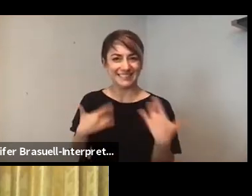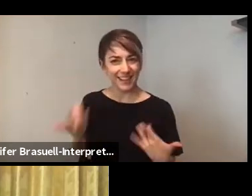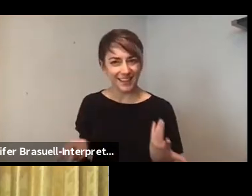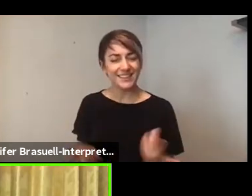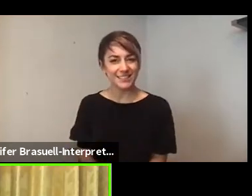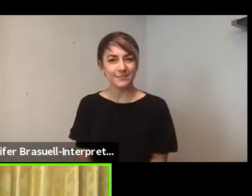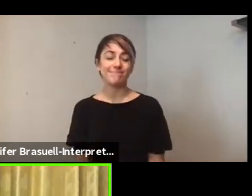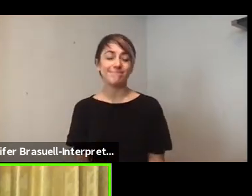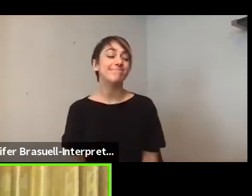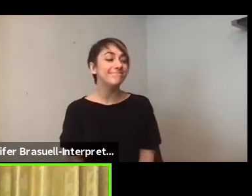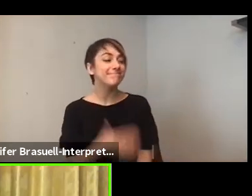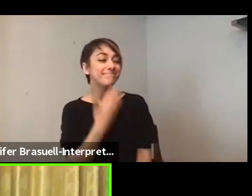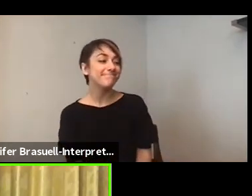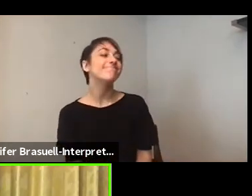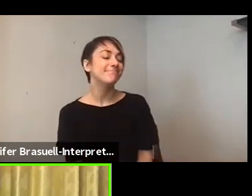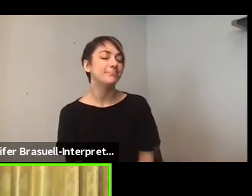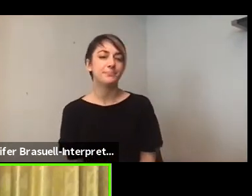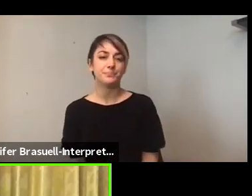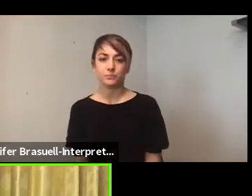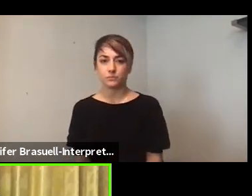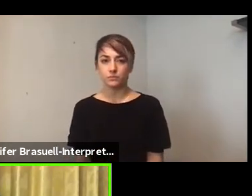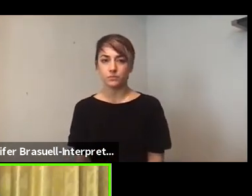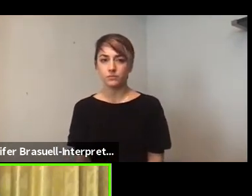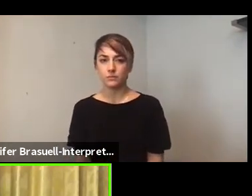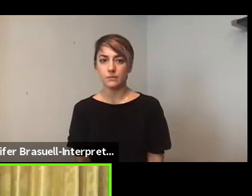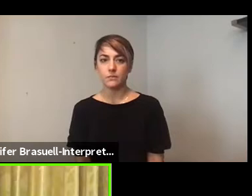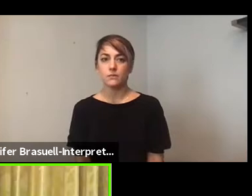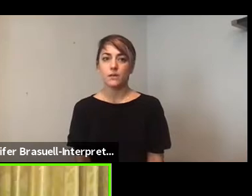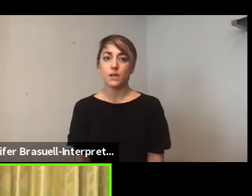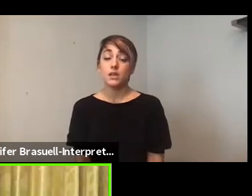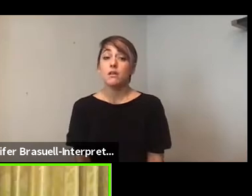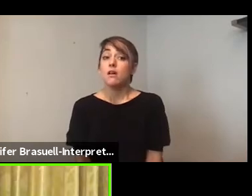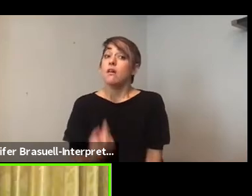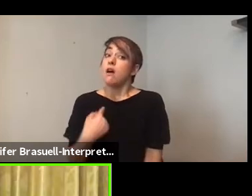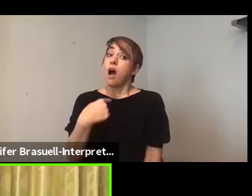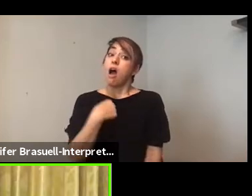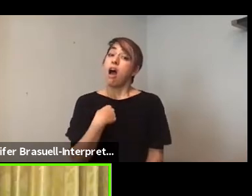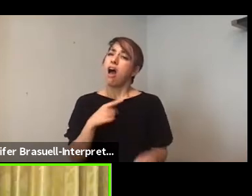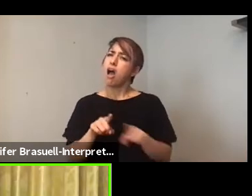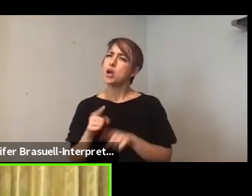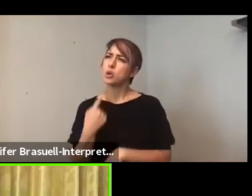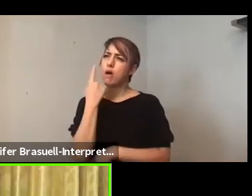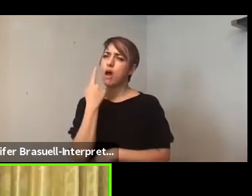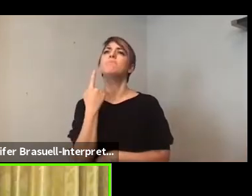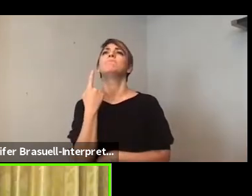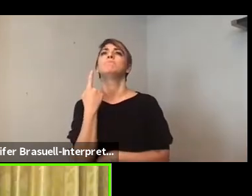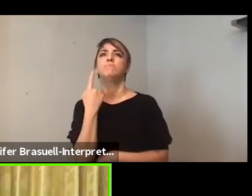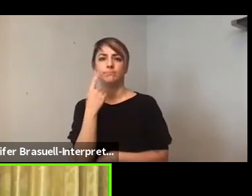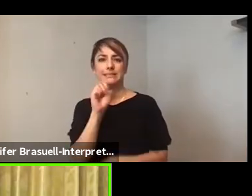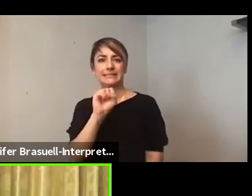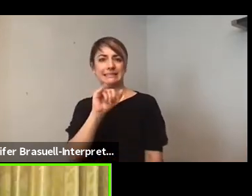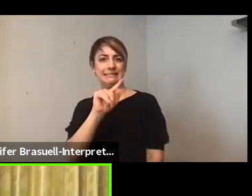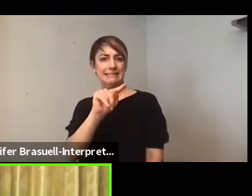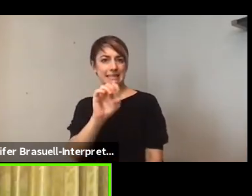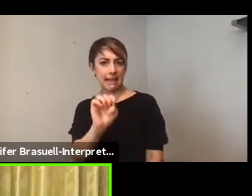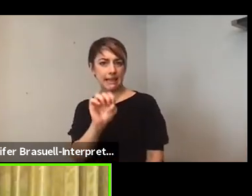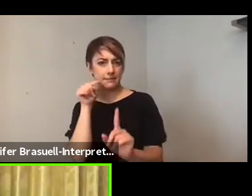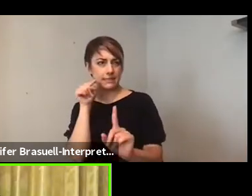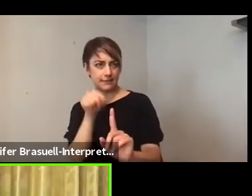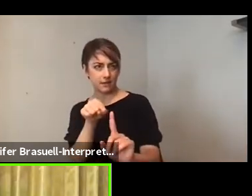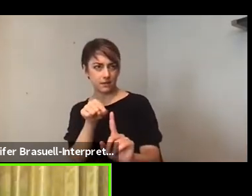Yeah. So maybe like adding to Daniela, I also thought of site specific because of the